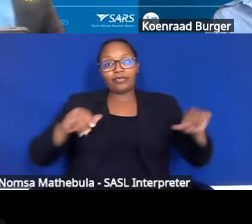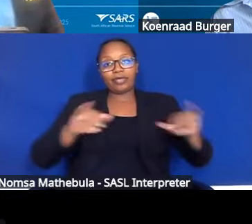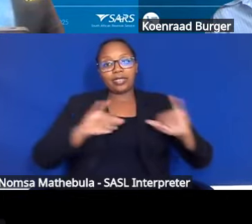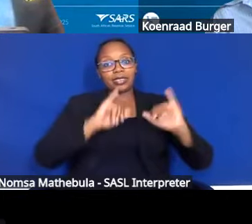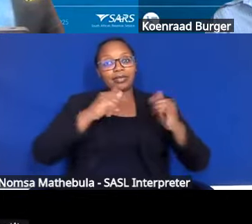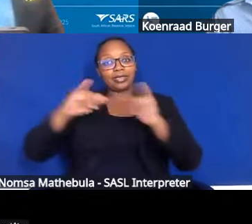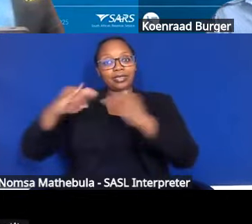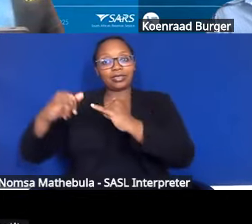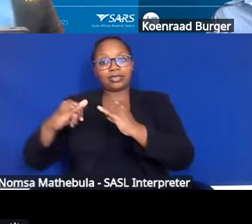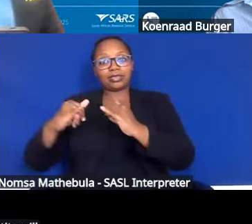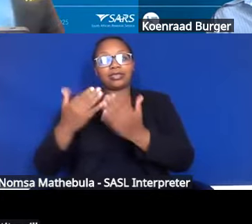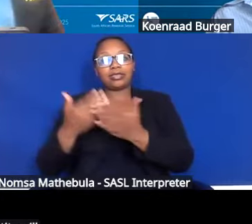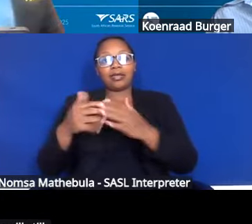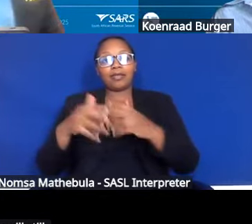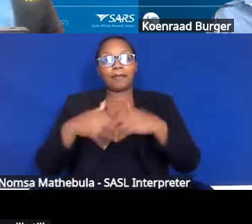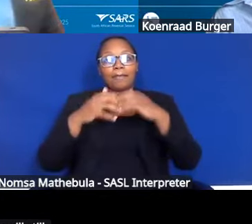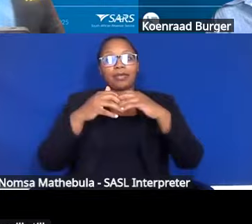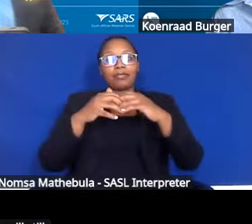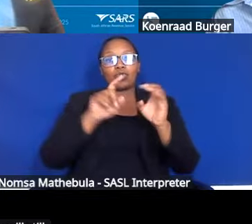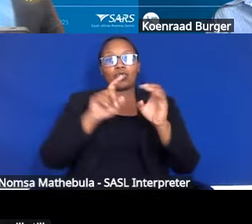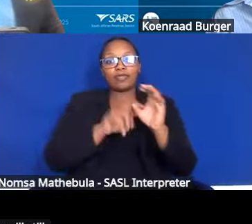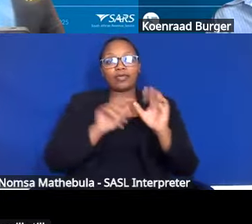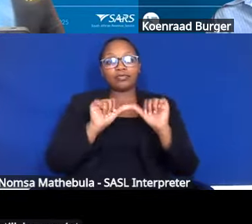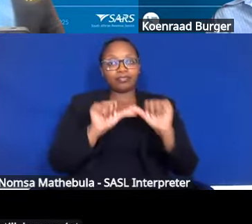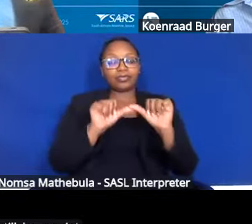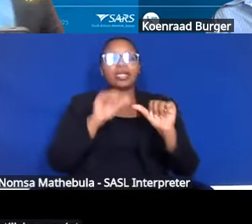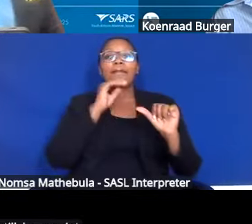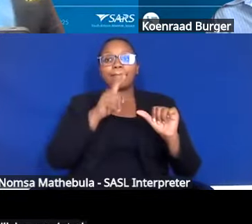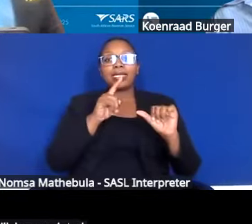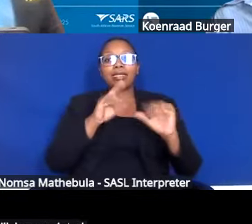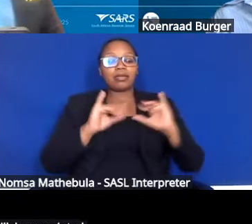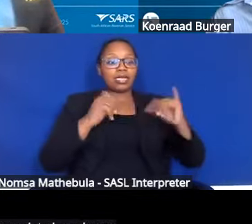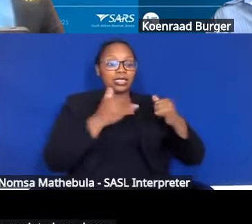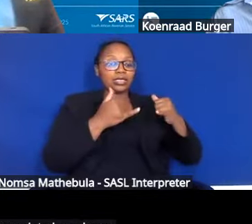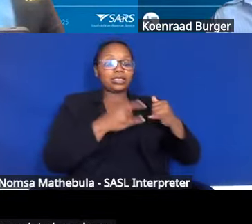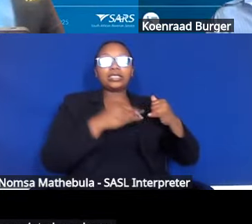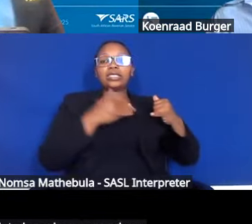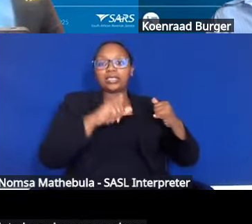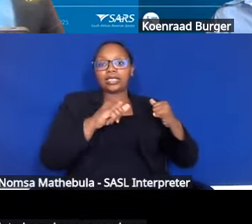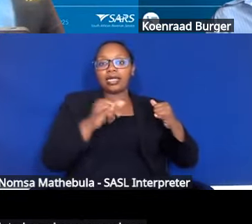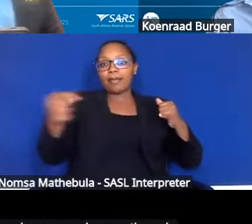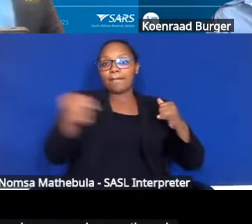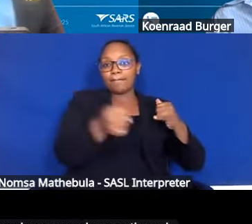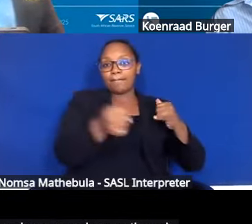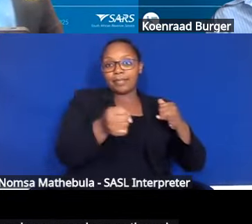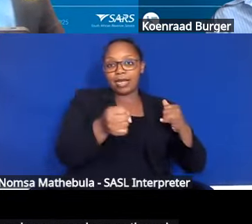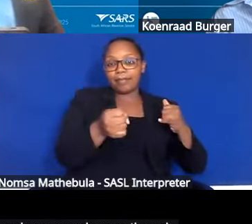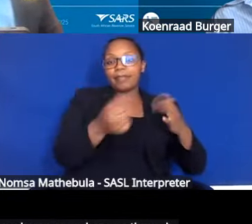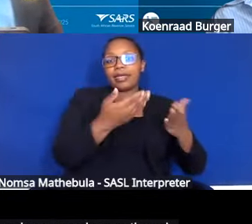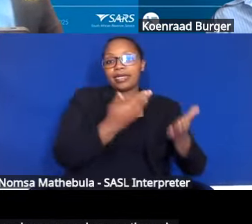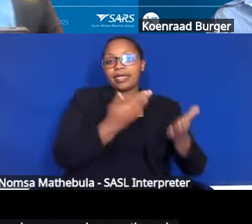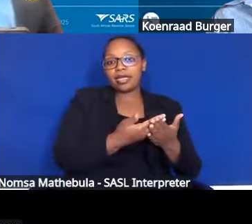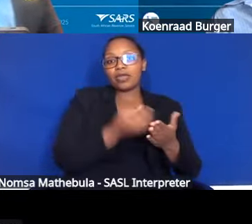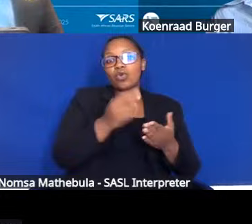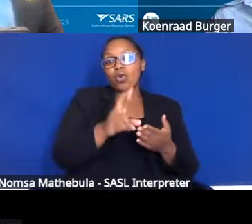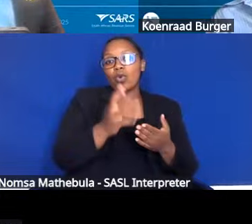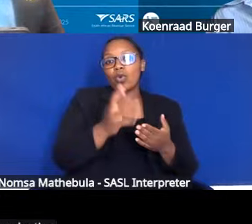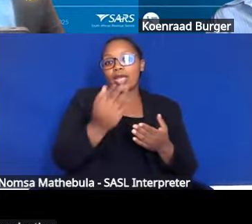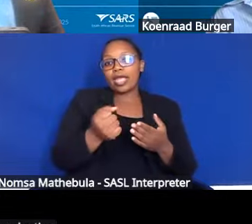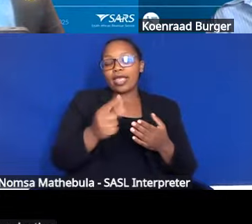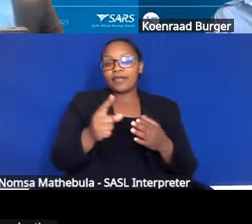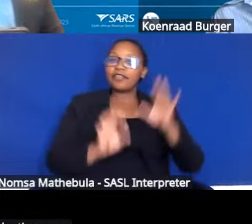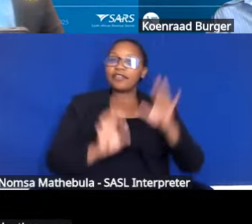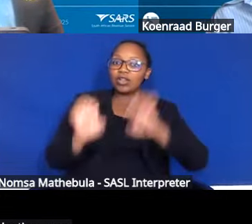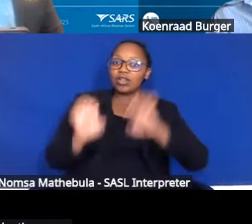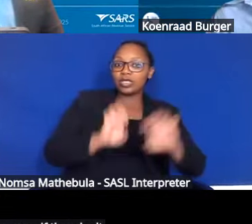will still be appointed, or perhaps go through the stage of evaluation, even if they